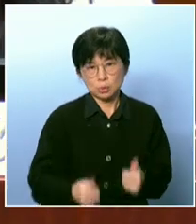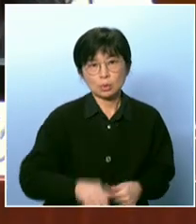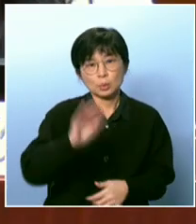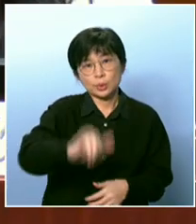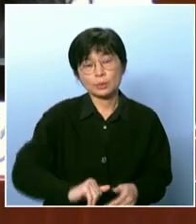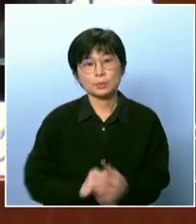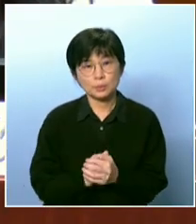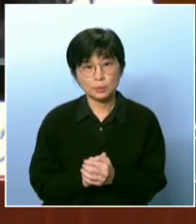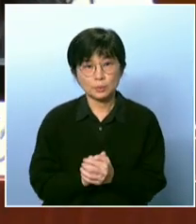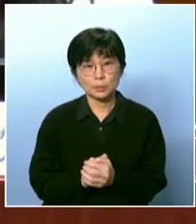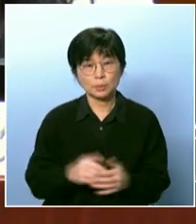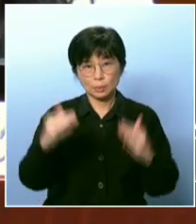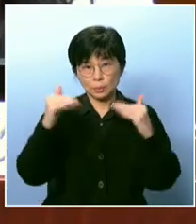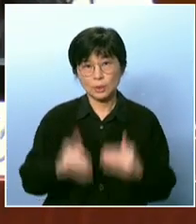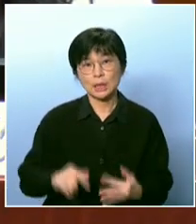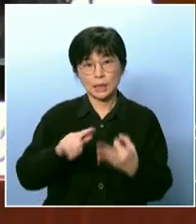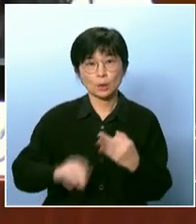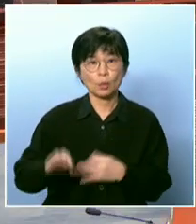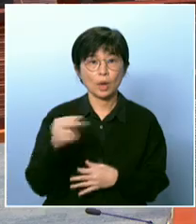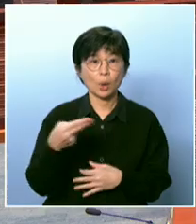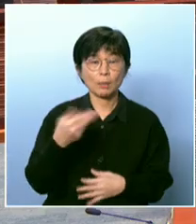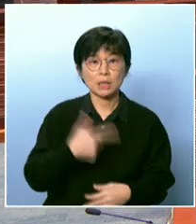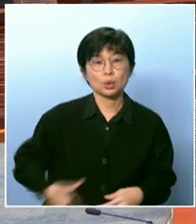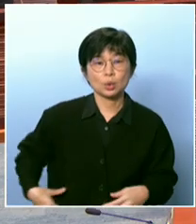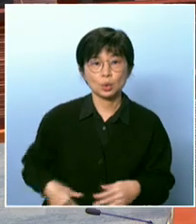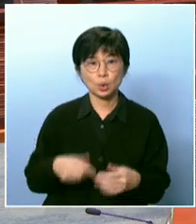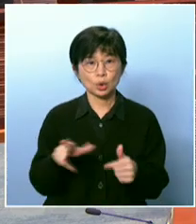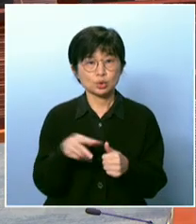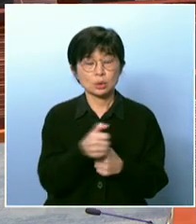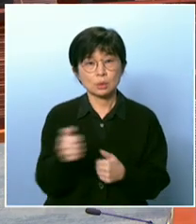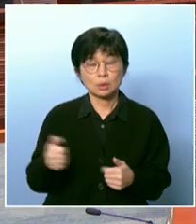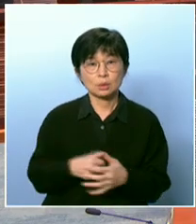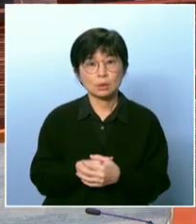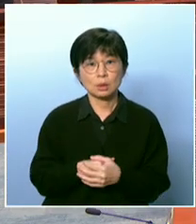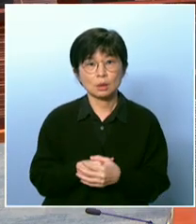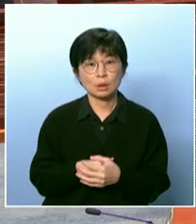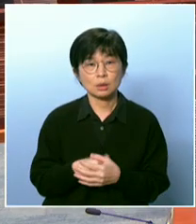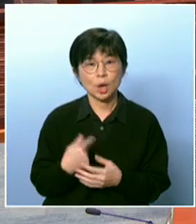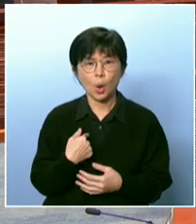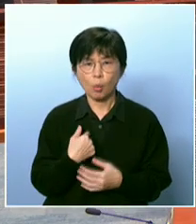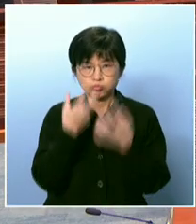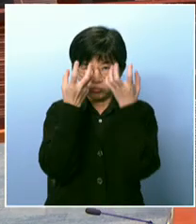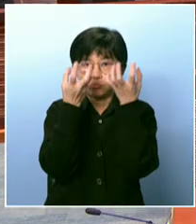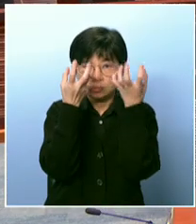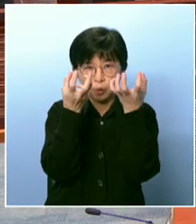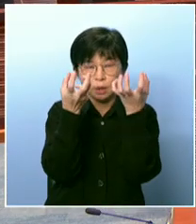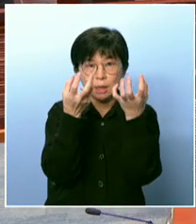try to make 4 stops here to drop off elderly persons and children.